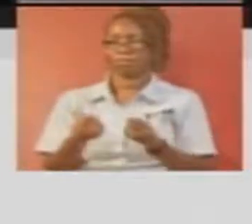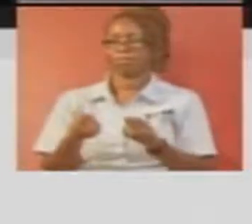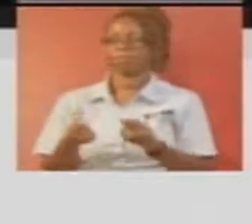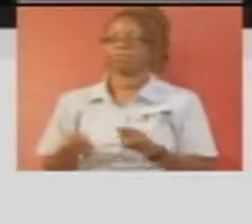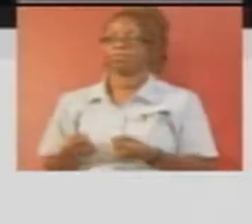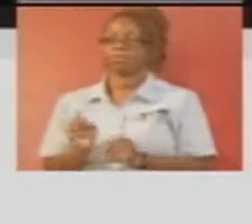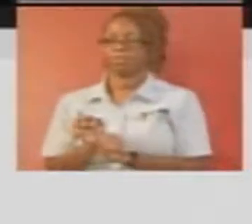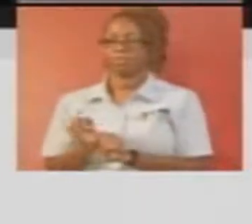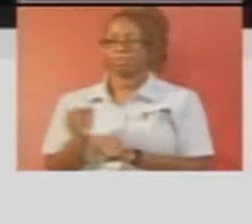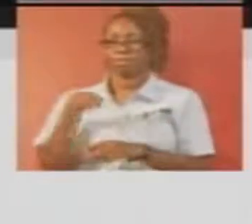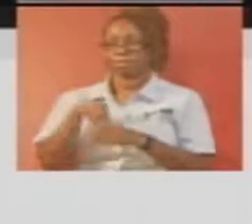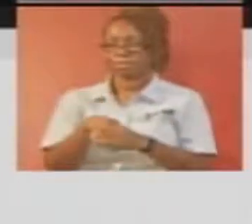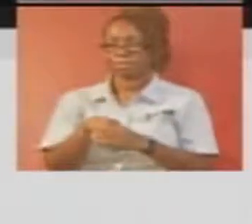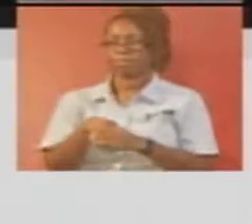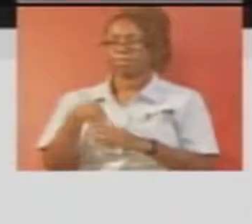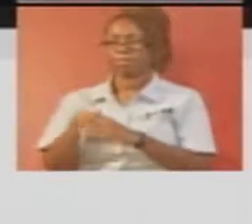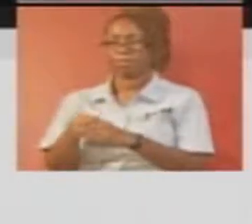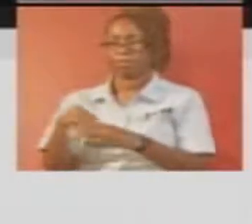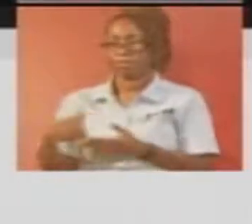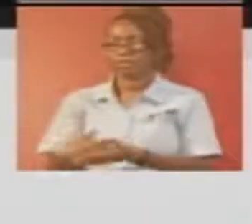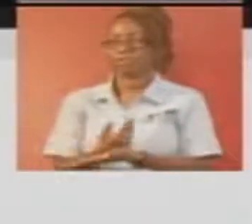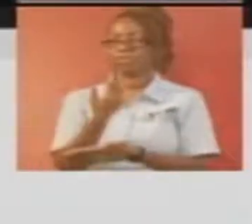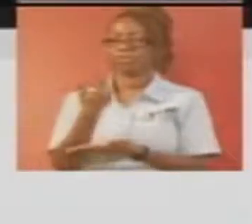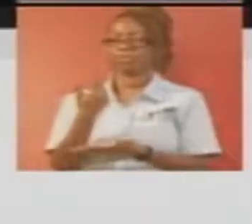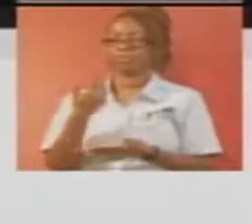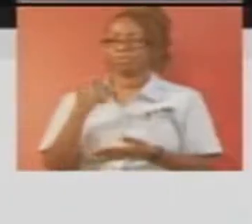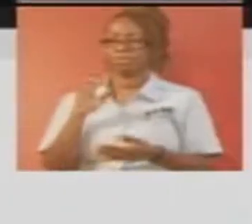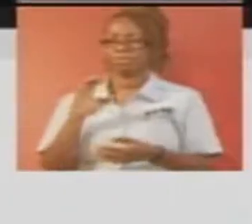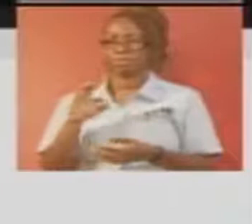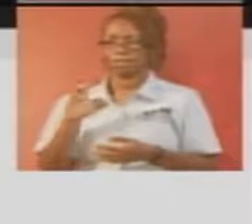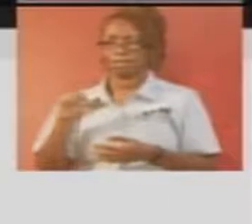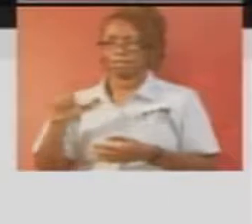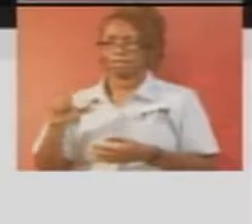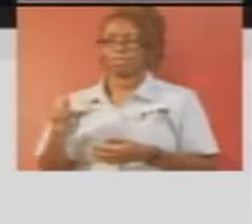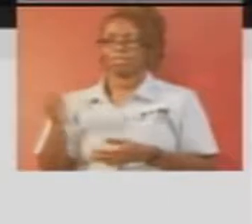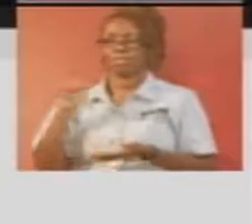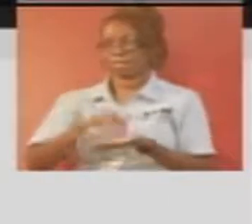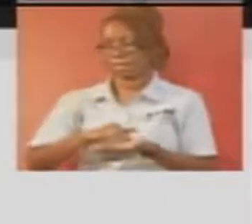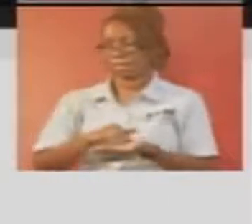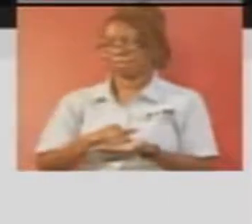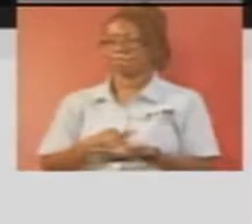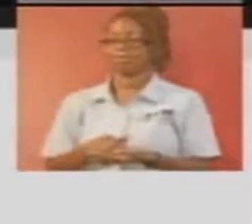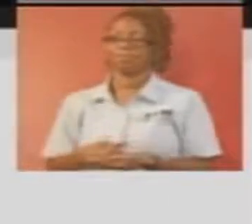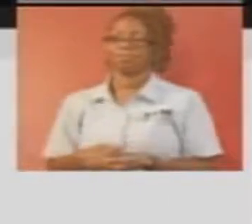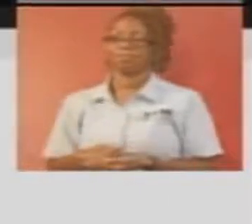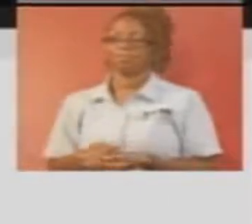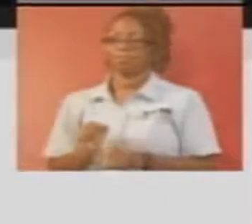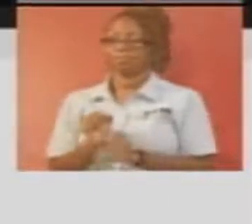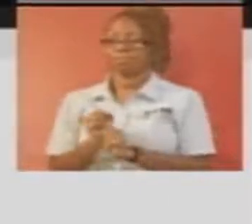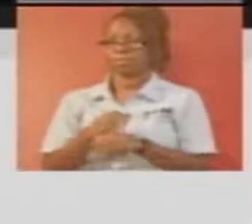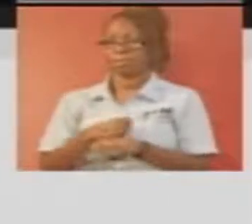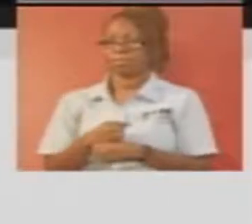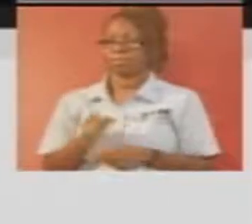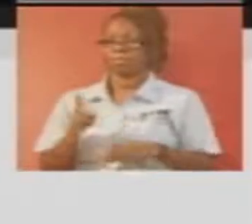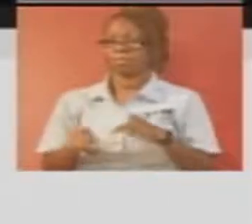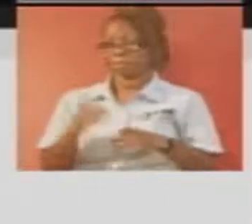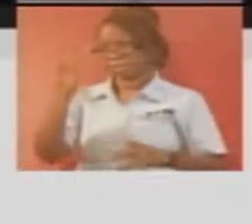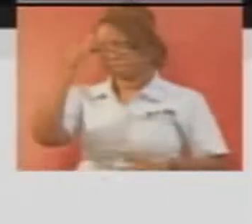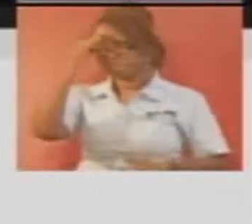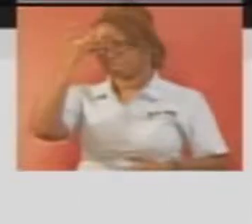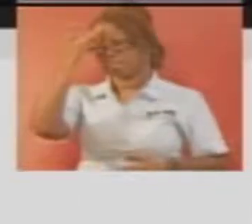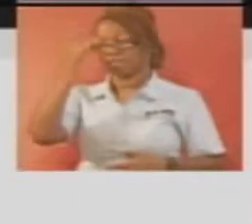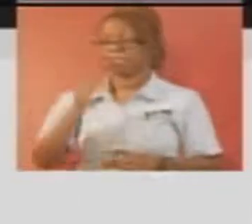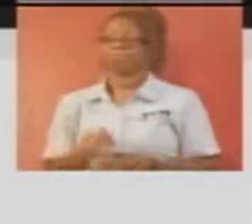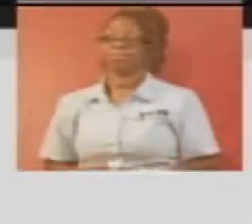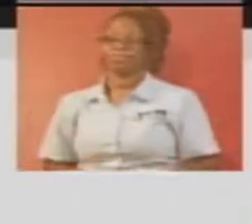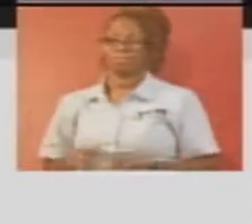body recognizes those virus particles and viral proteins as foreign invaders and mounts an immune response against them.